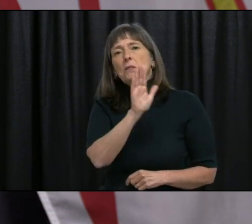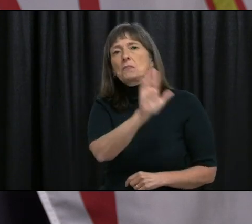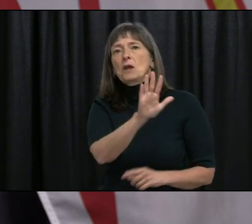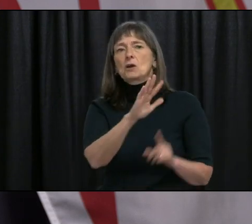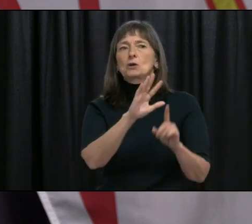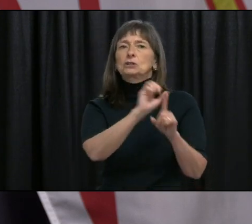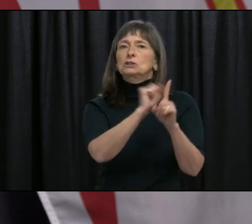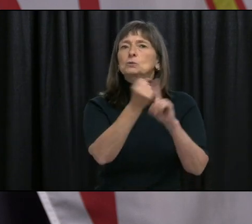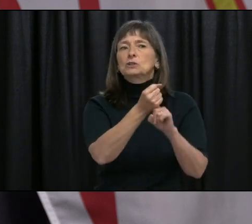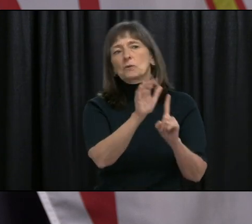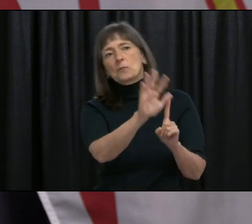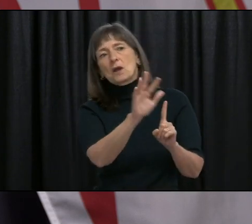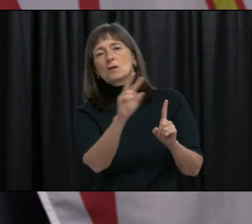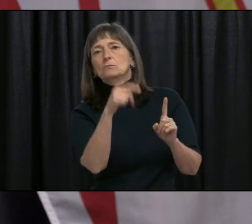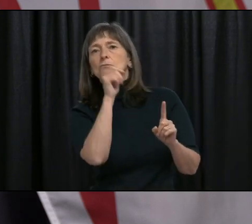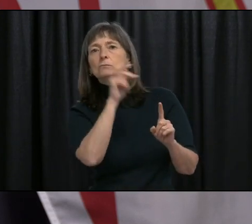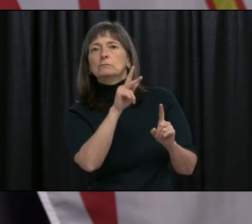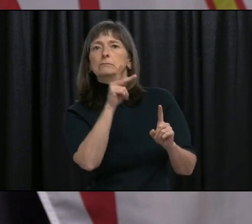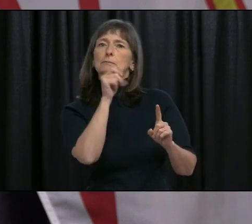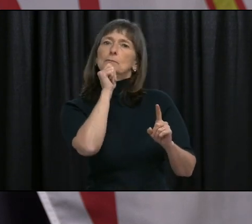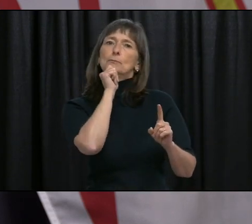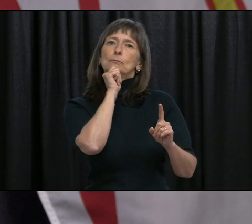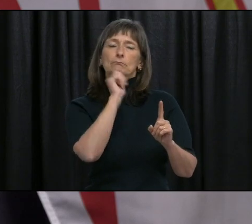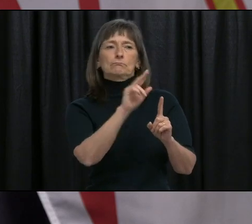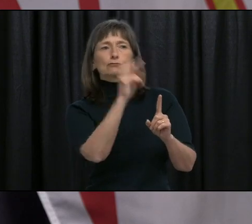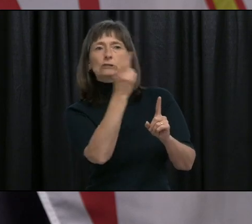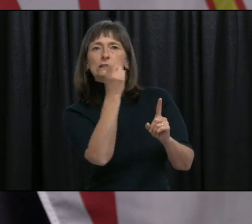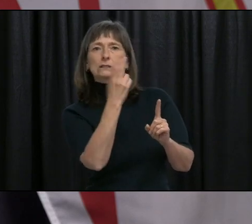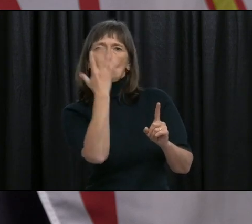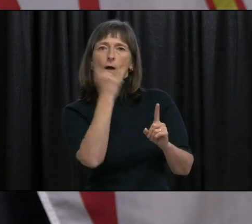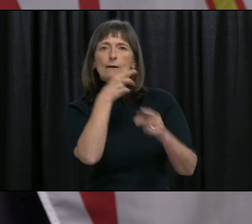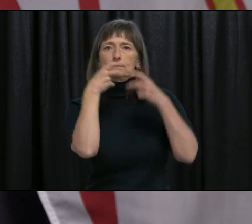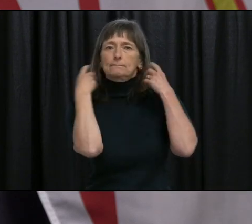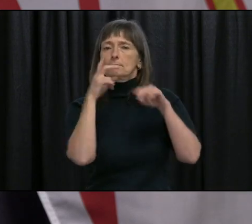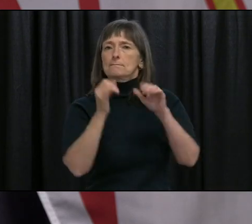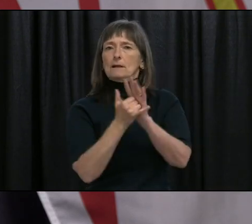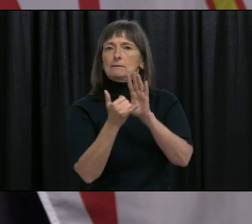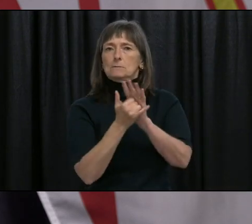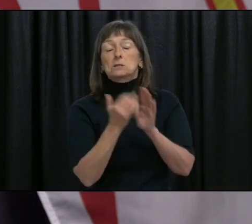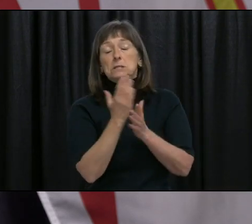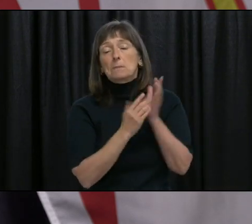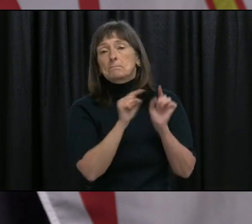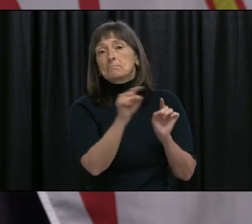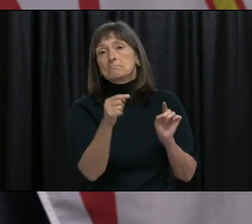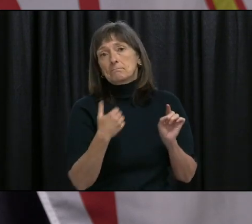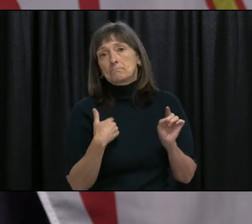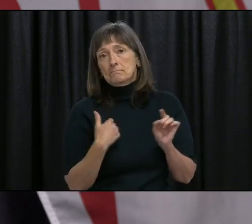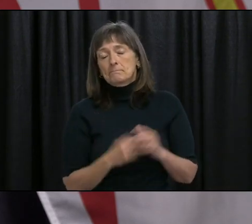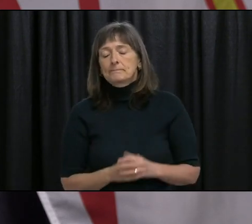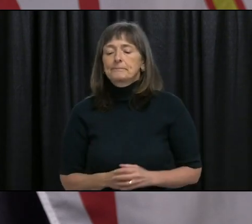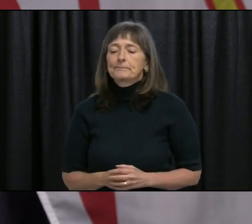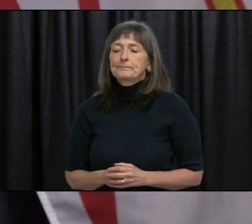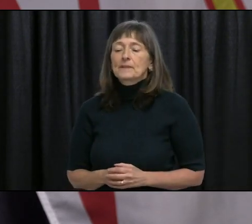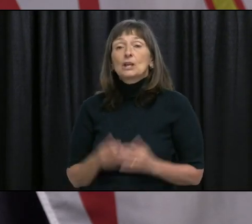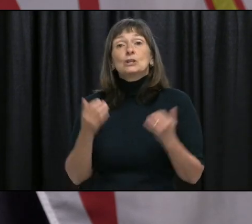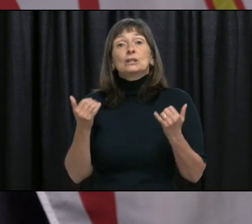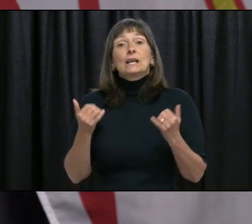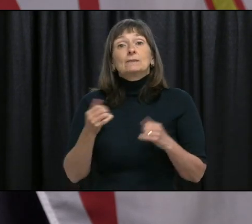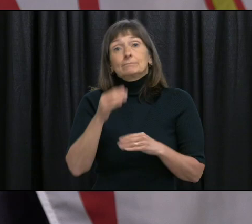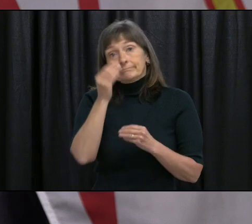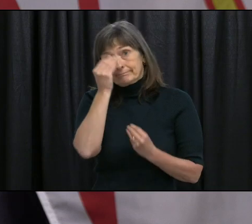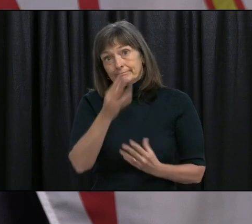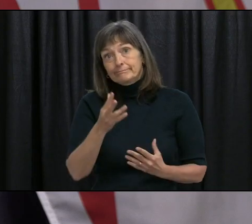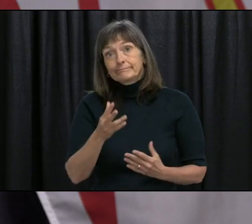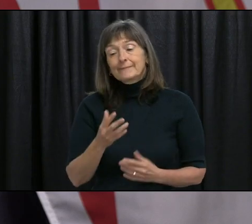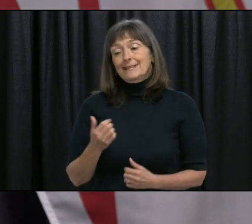know the personal circumstances of those we encounter. I would like to advise today that the Canadian Red Cross